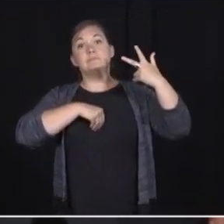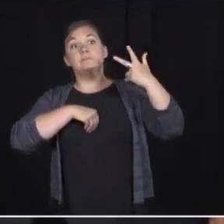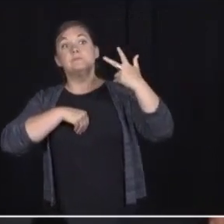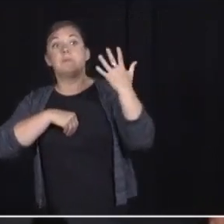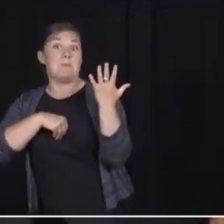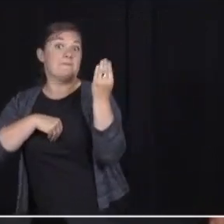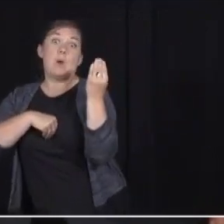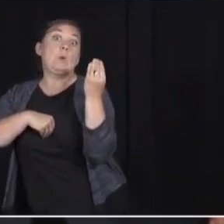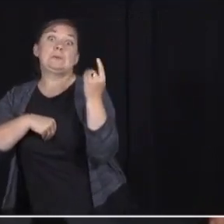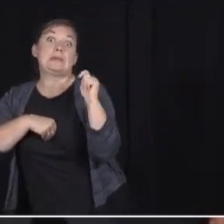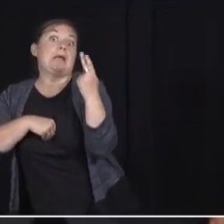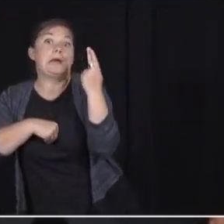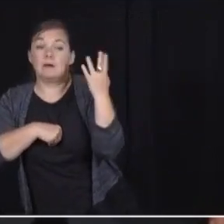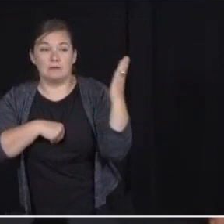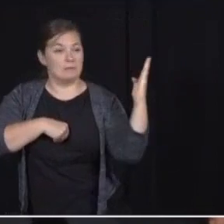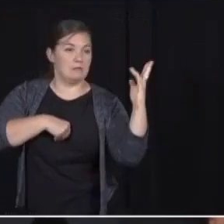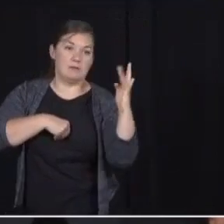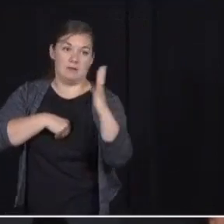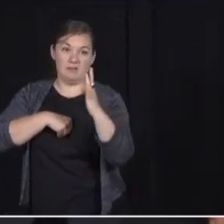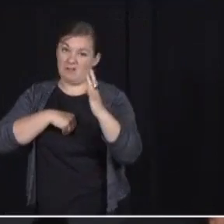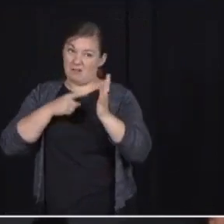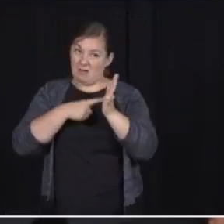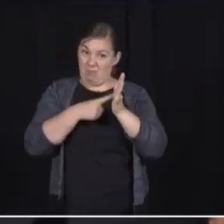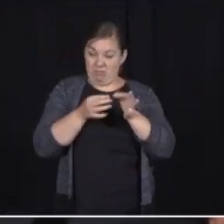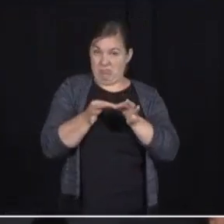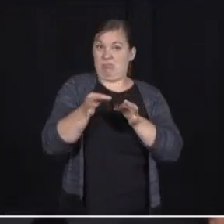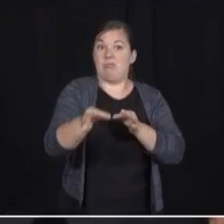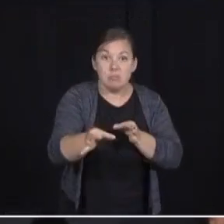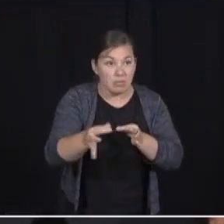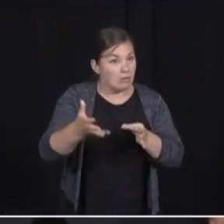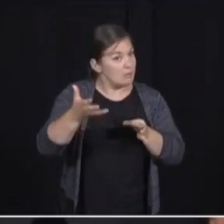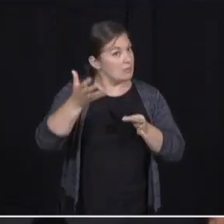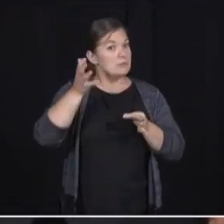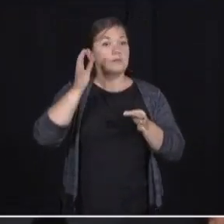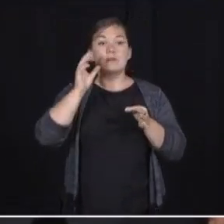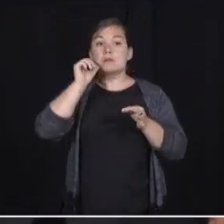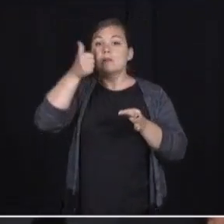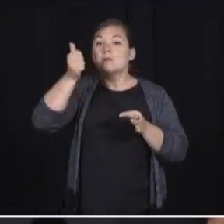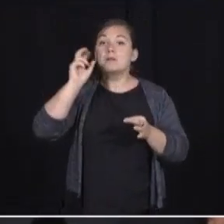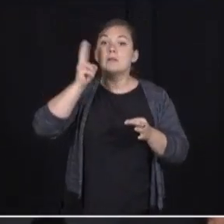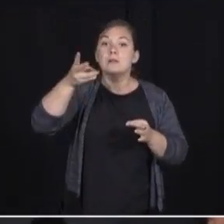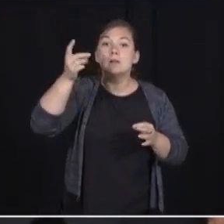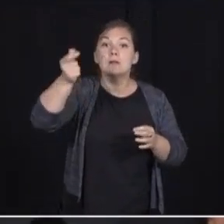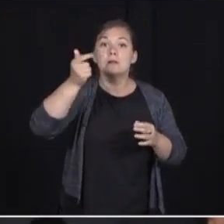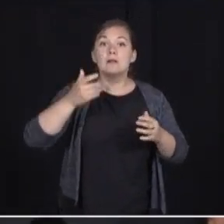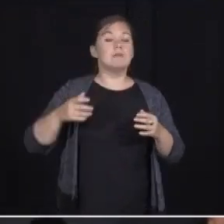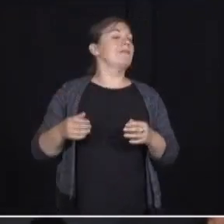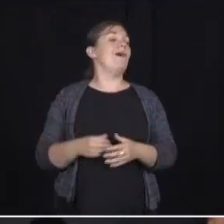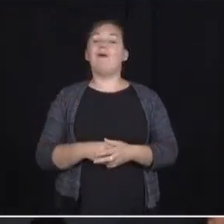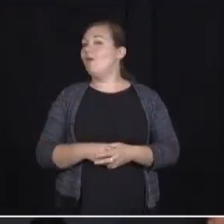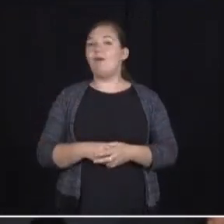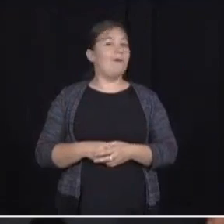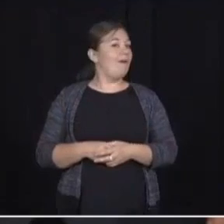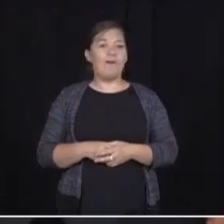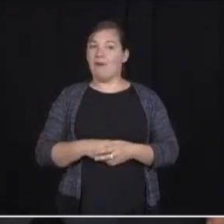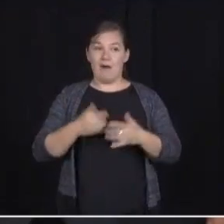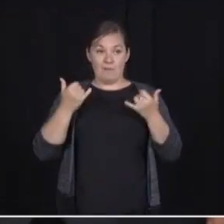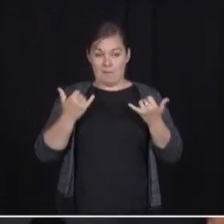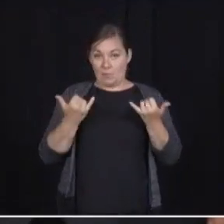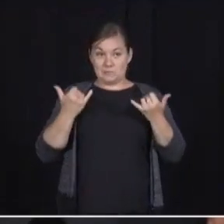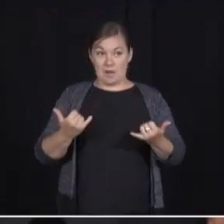that up to 2 weeks from now. We wouldn't necessarily see it right away. Today, our numbers went up. I think